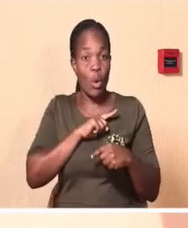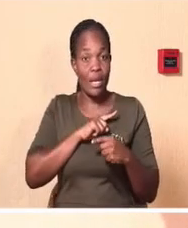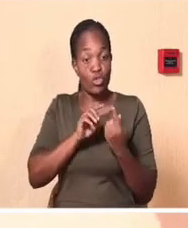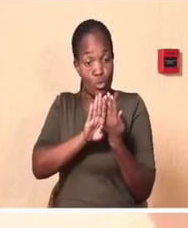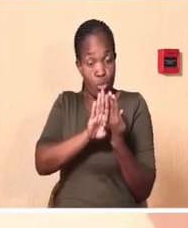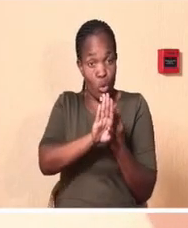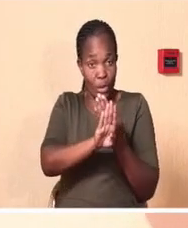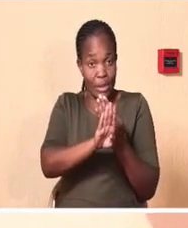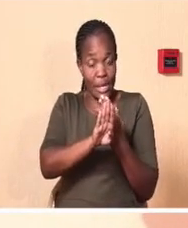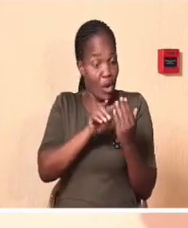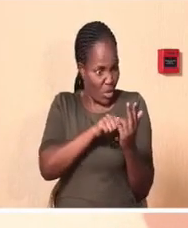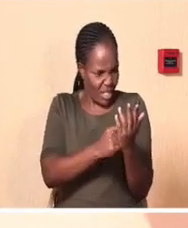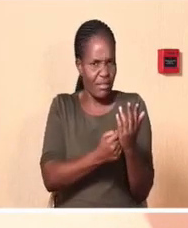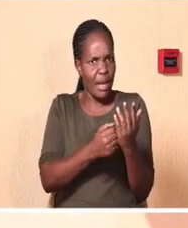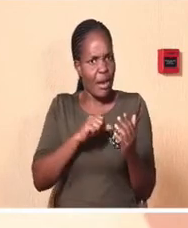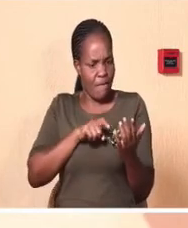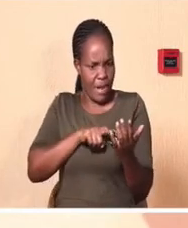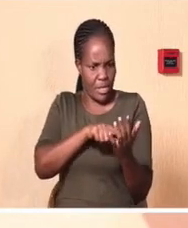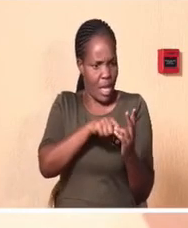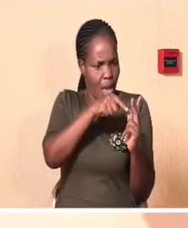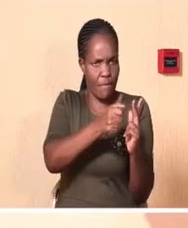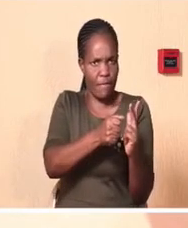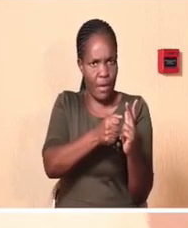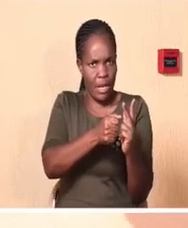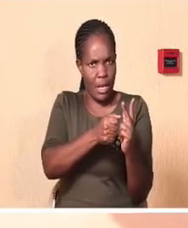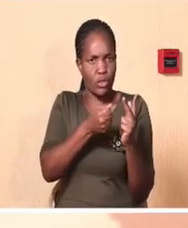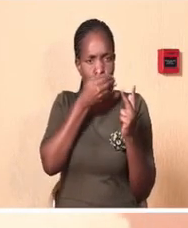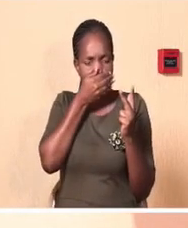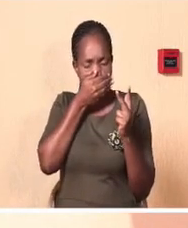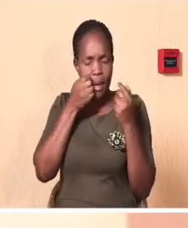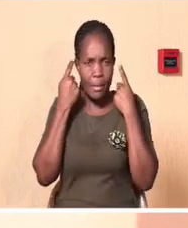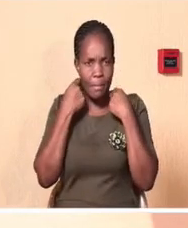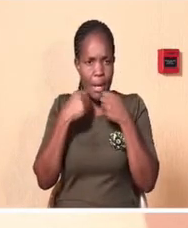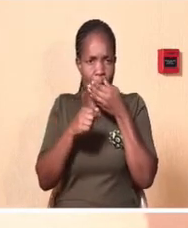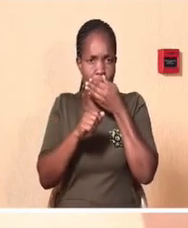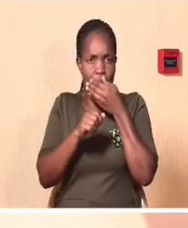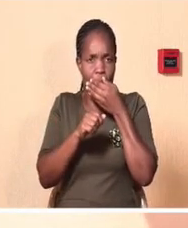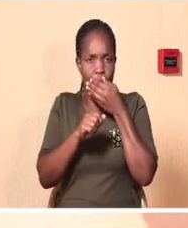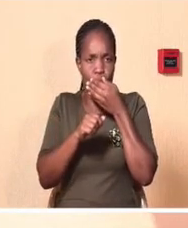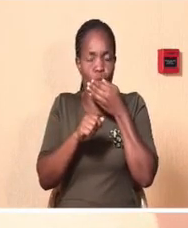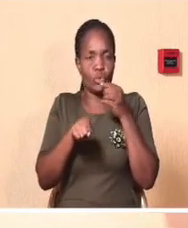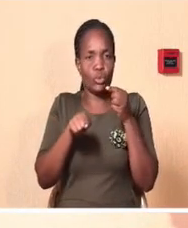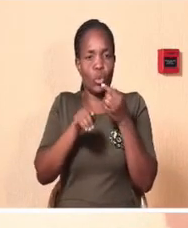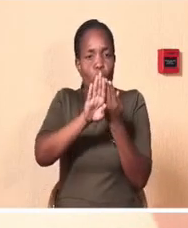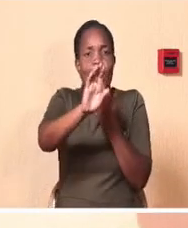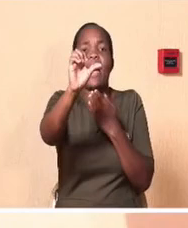themselves, because they're already sick, they already have the virus. So it's to protect others who are